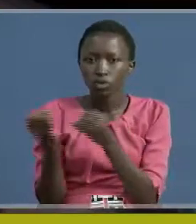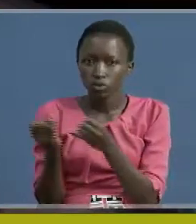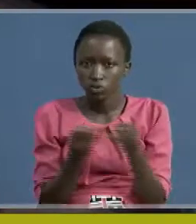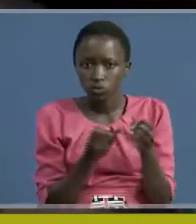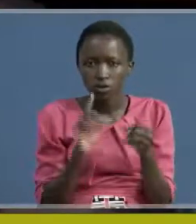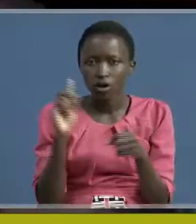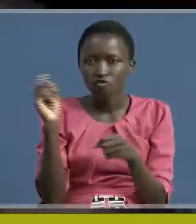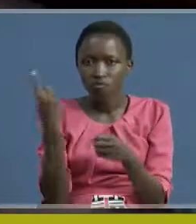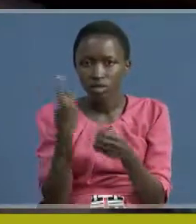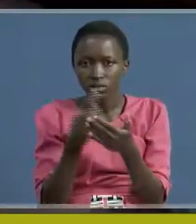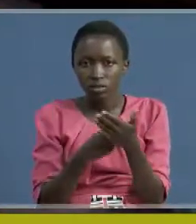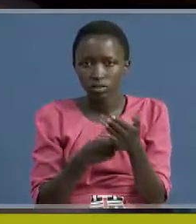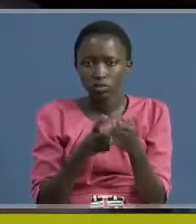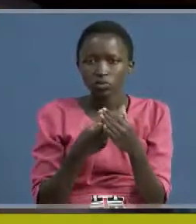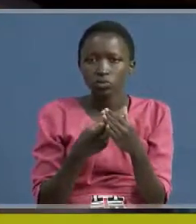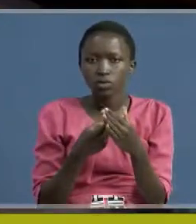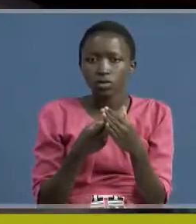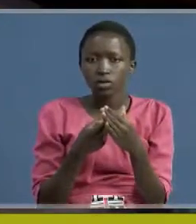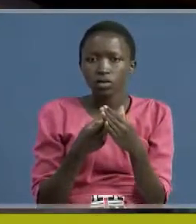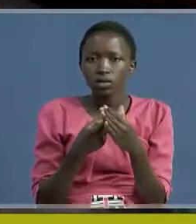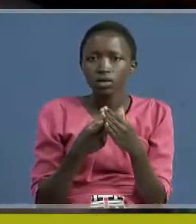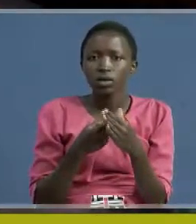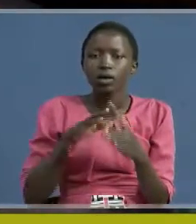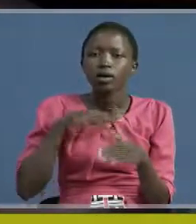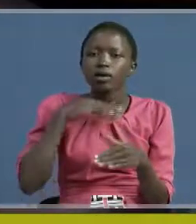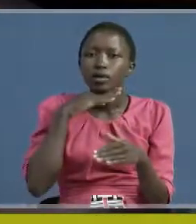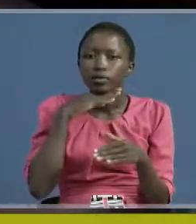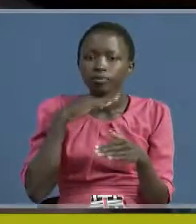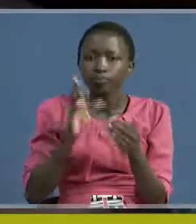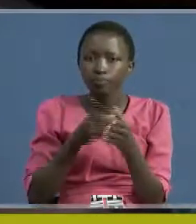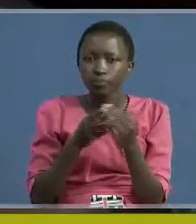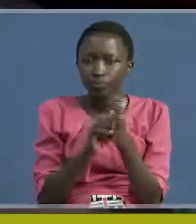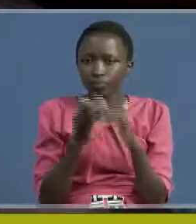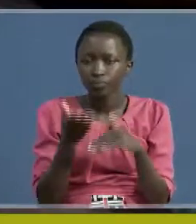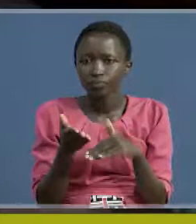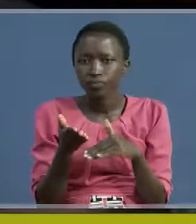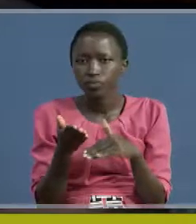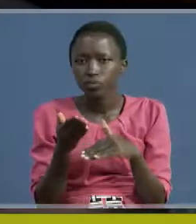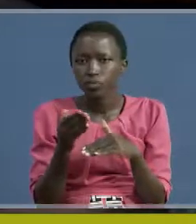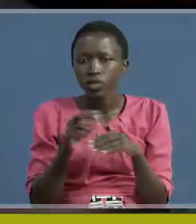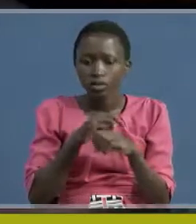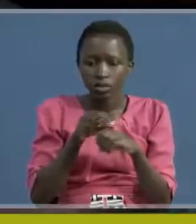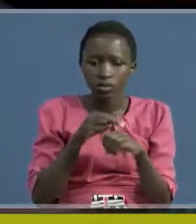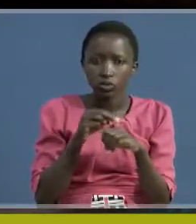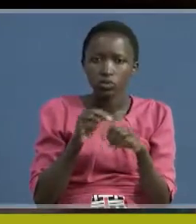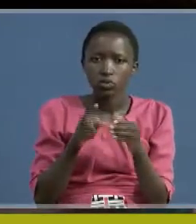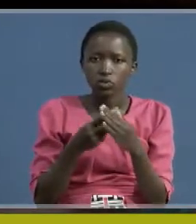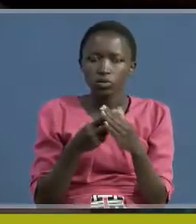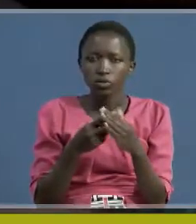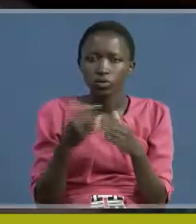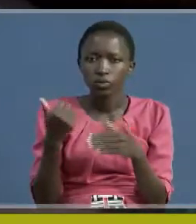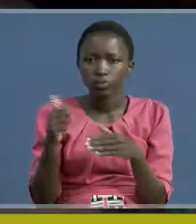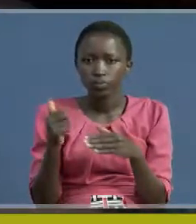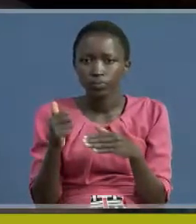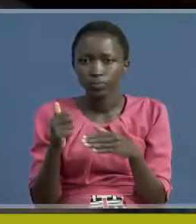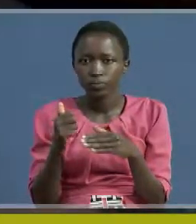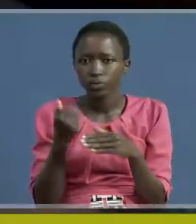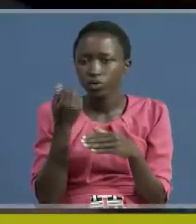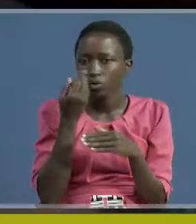the first accused to the deceased. This is an allegation, once again, of factual nature, not yet tested